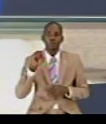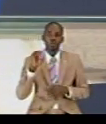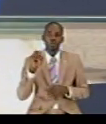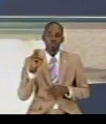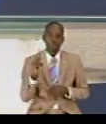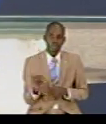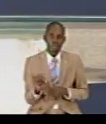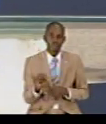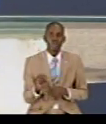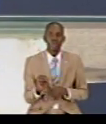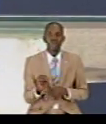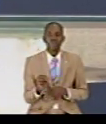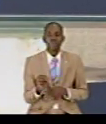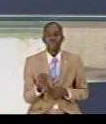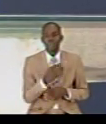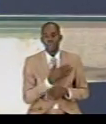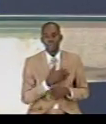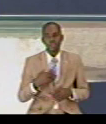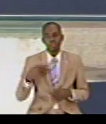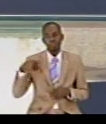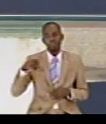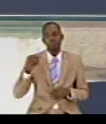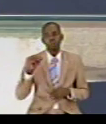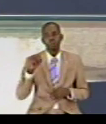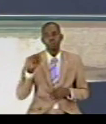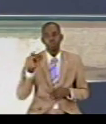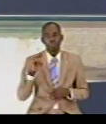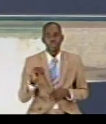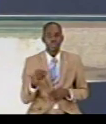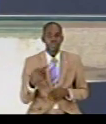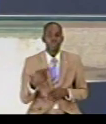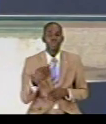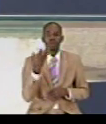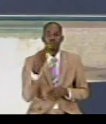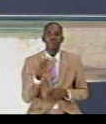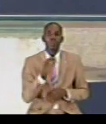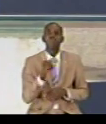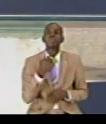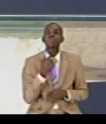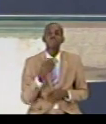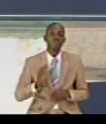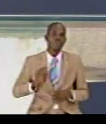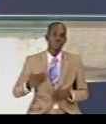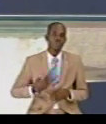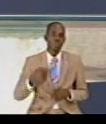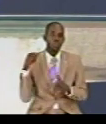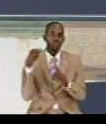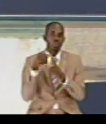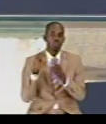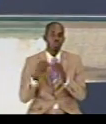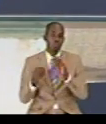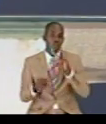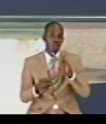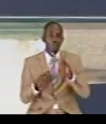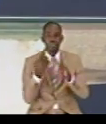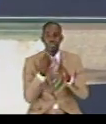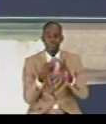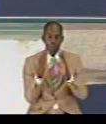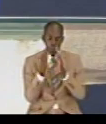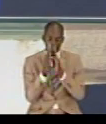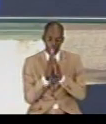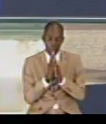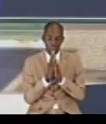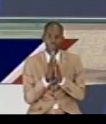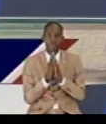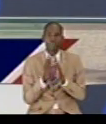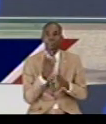the panting and the passion of a thirsty soul. Point number two, the prayer